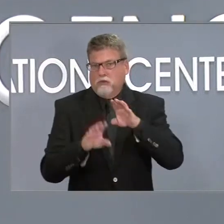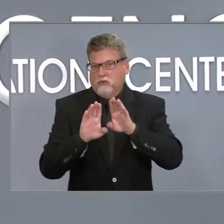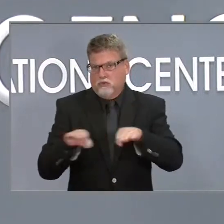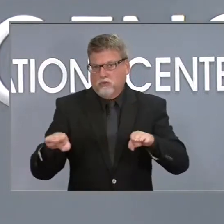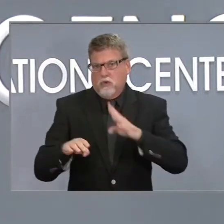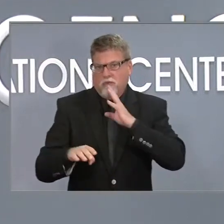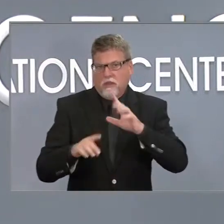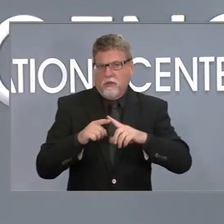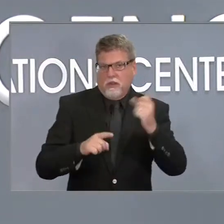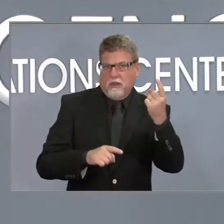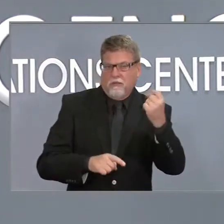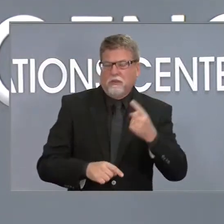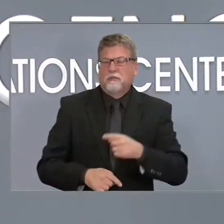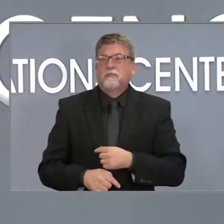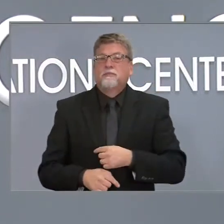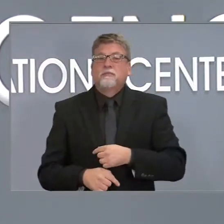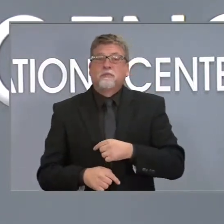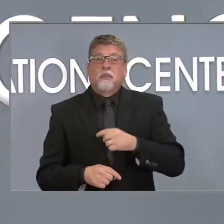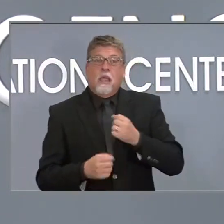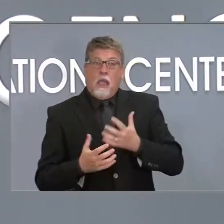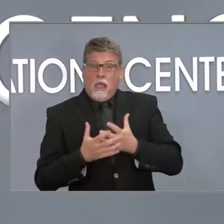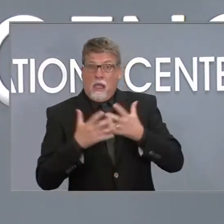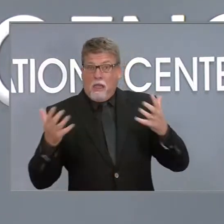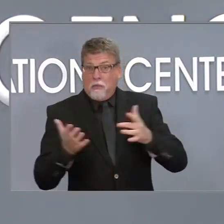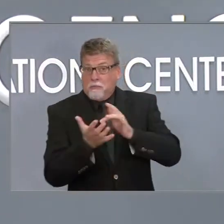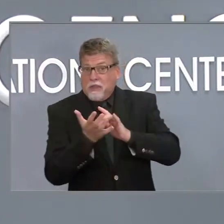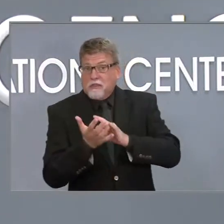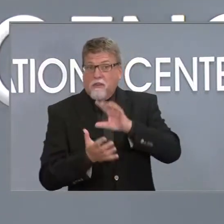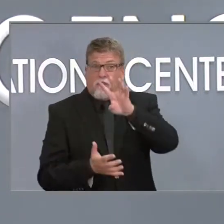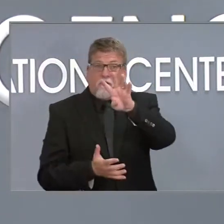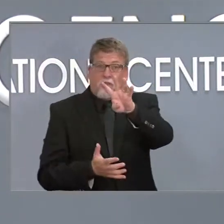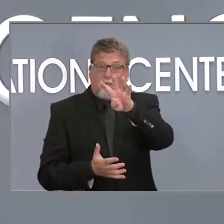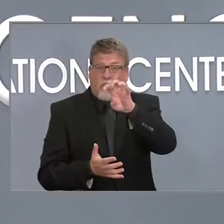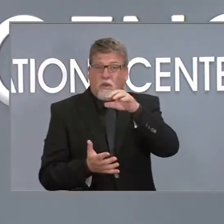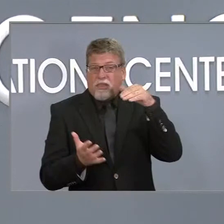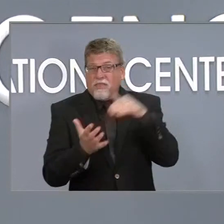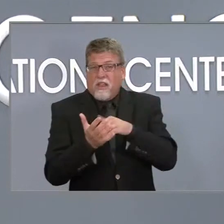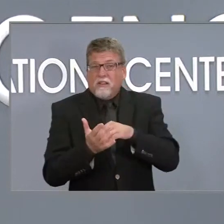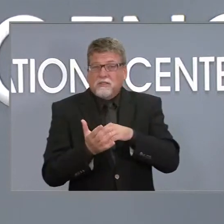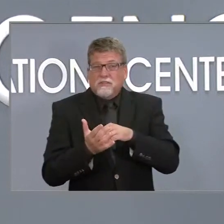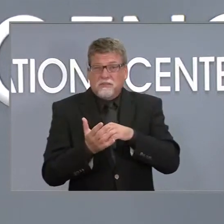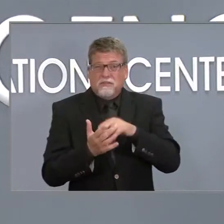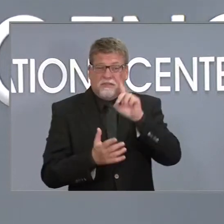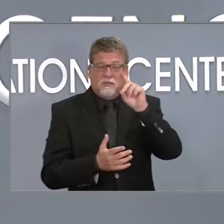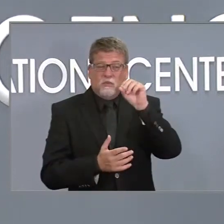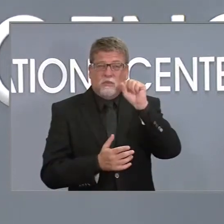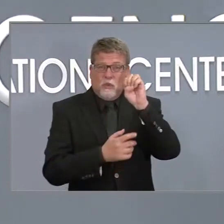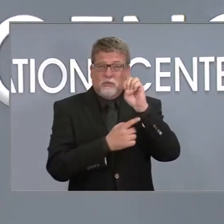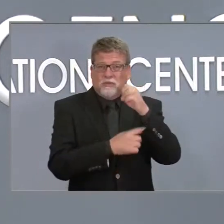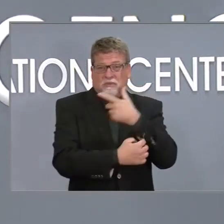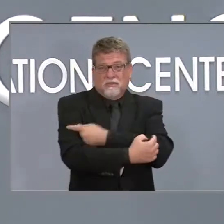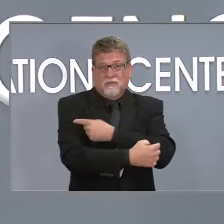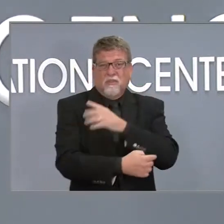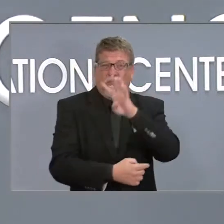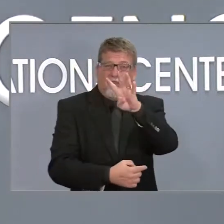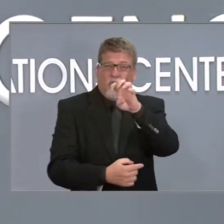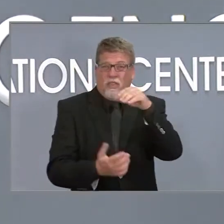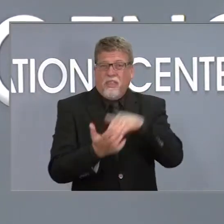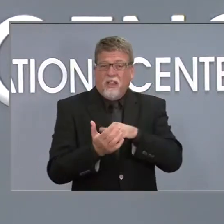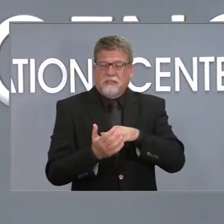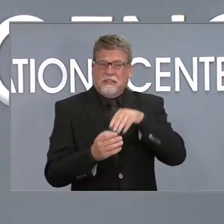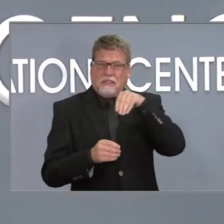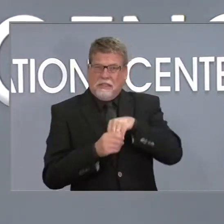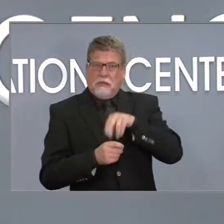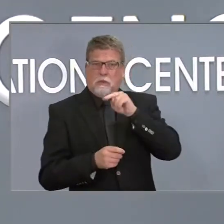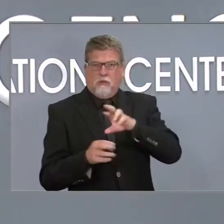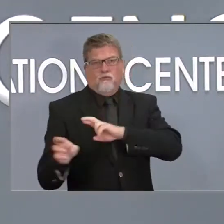about 400,000 doses in the state, we think, by the end of next week when all of this starts. And again, they'll be